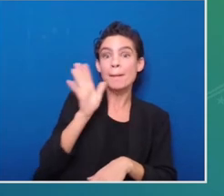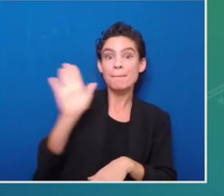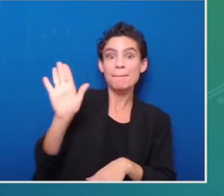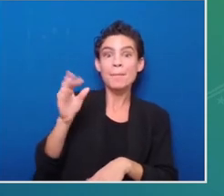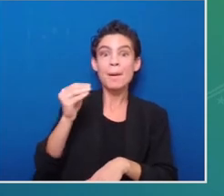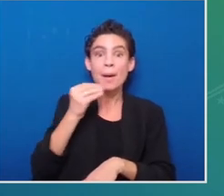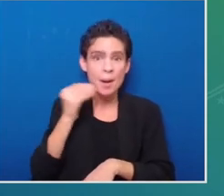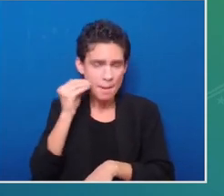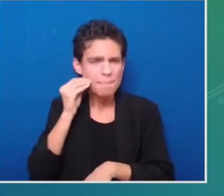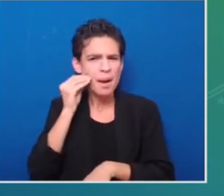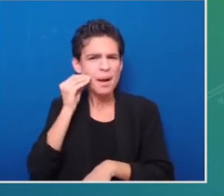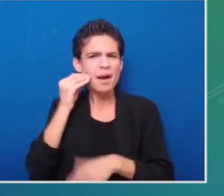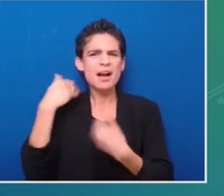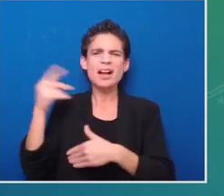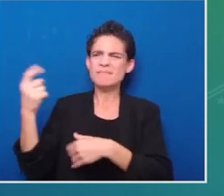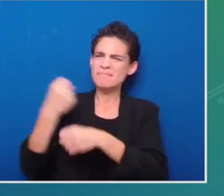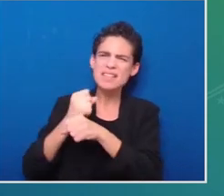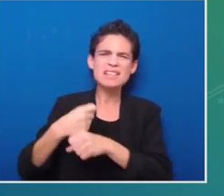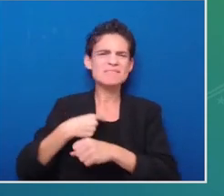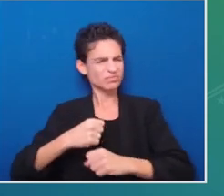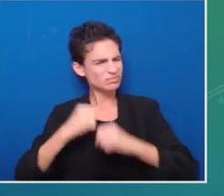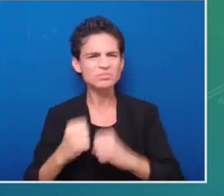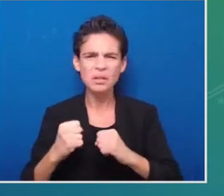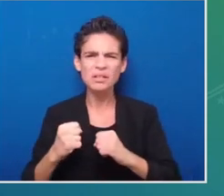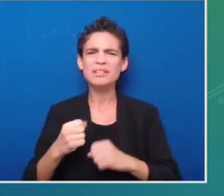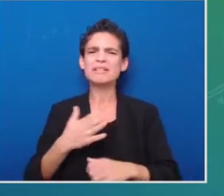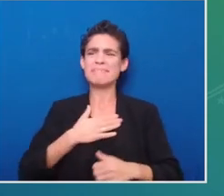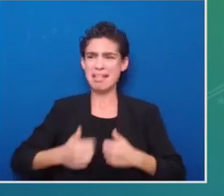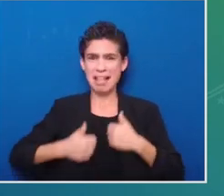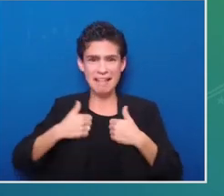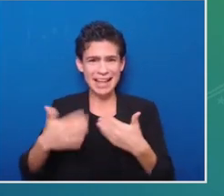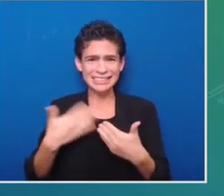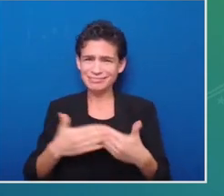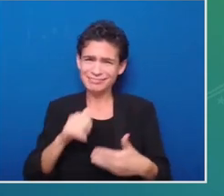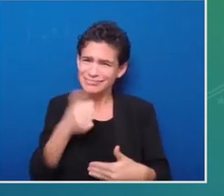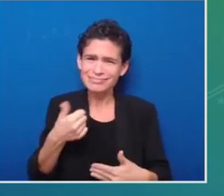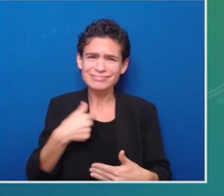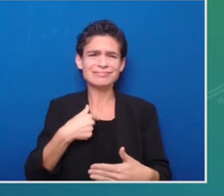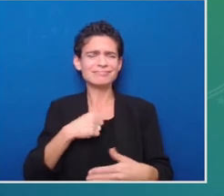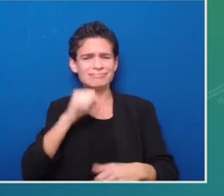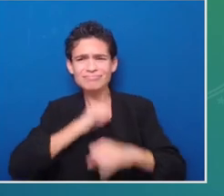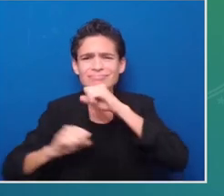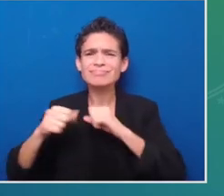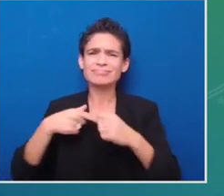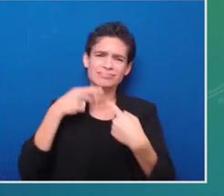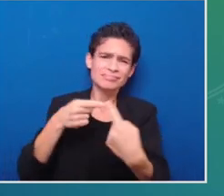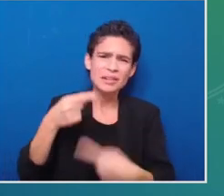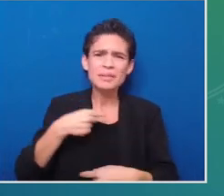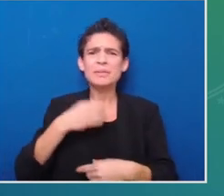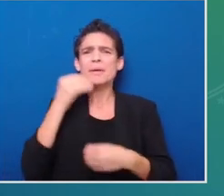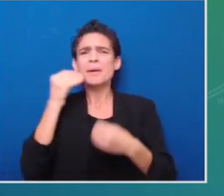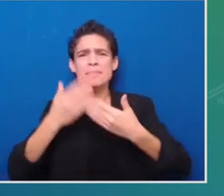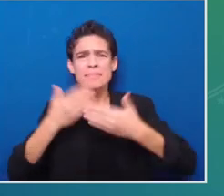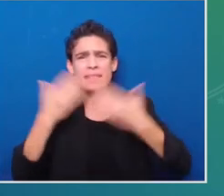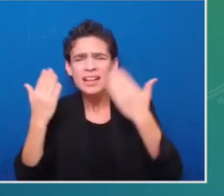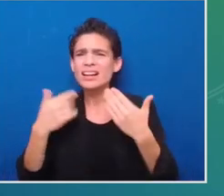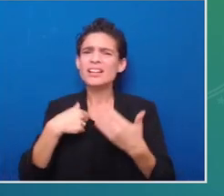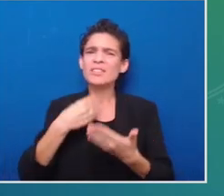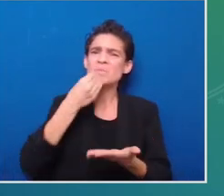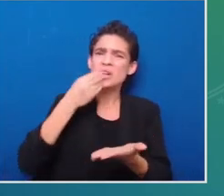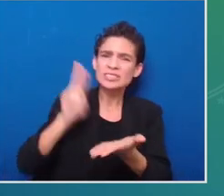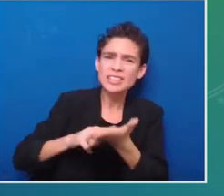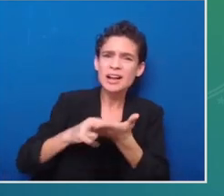me fierce. My life has not been easy. I struggled with homelessness. I relied on food stamps and raised my child